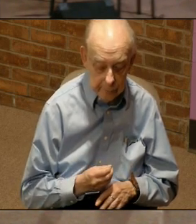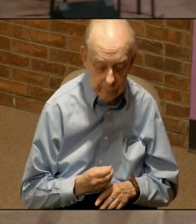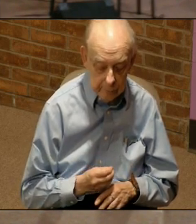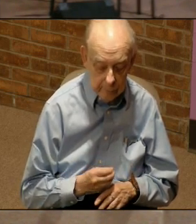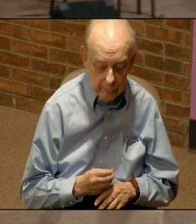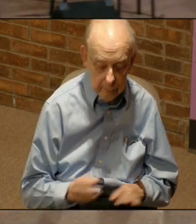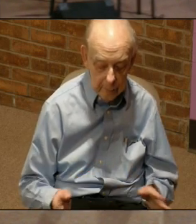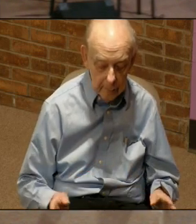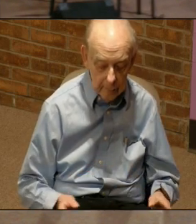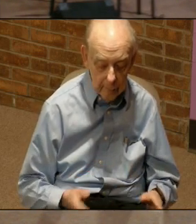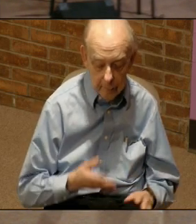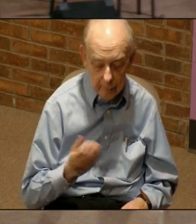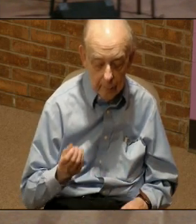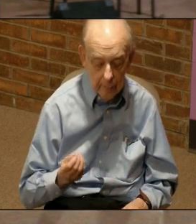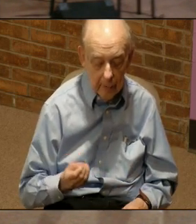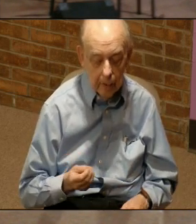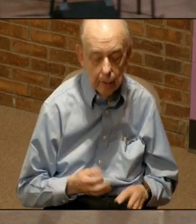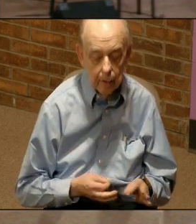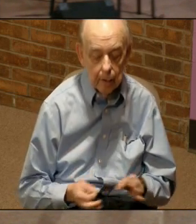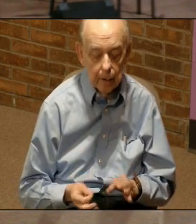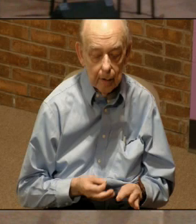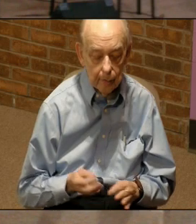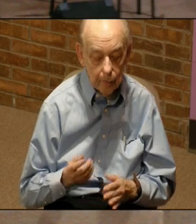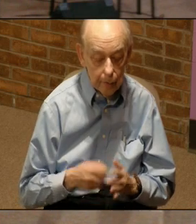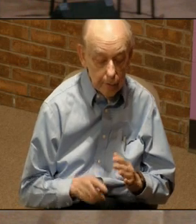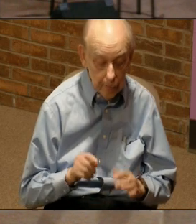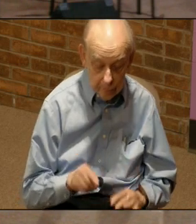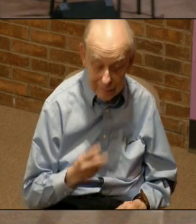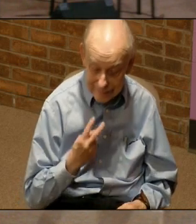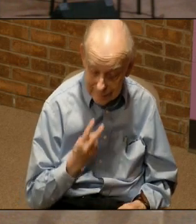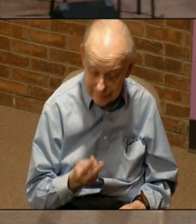you're trying your best to describe what you're seeing,